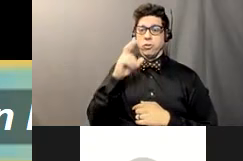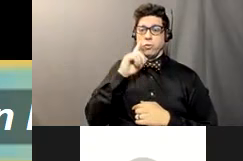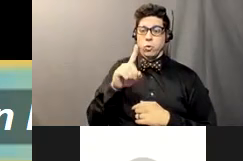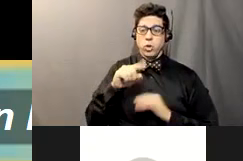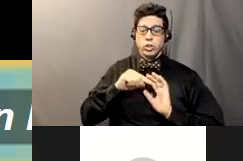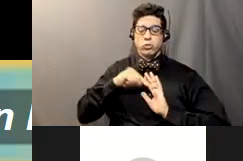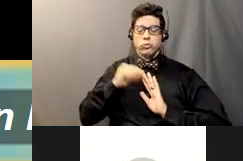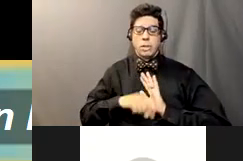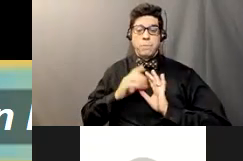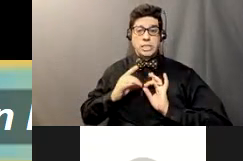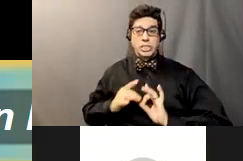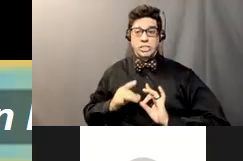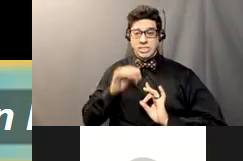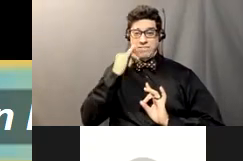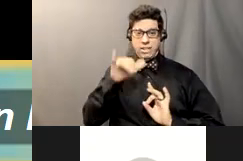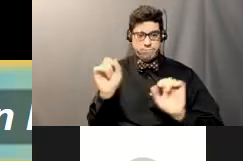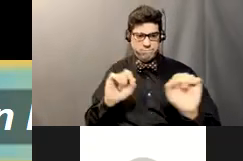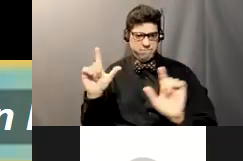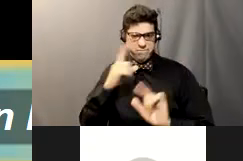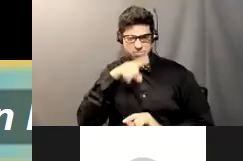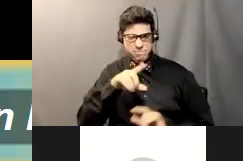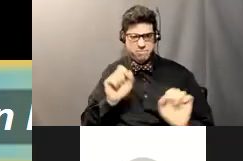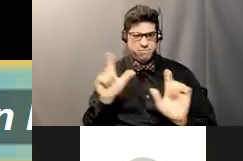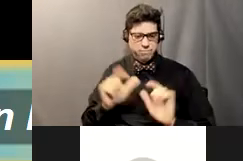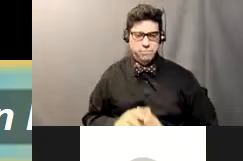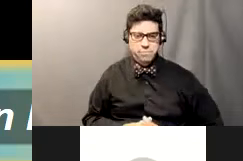can go forward, that would be great.